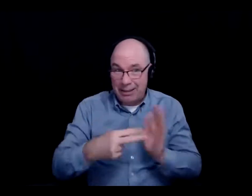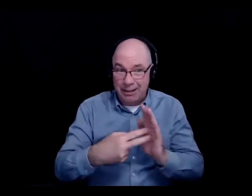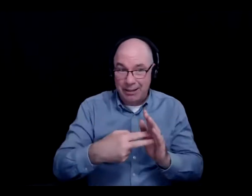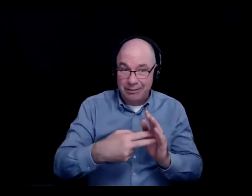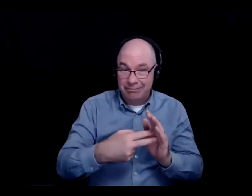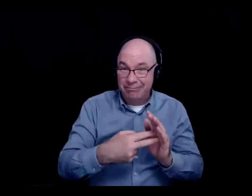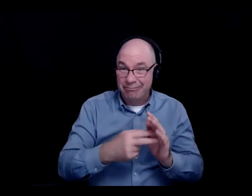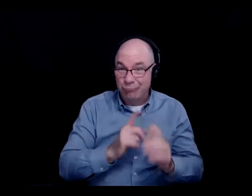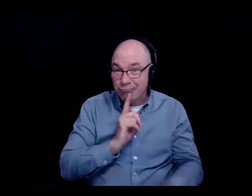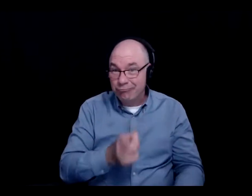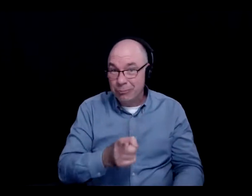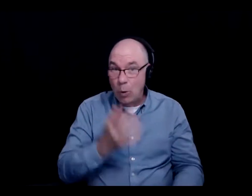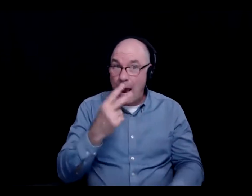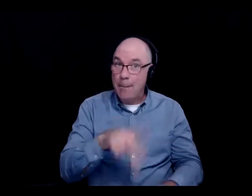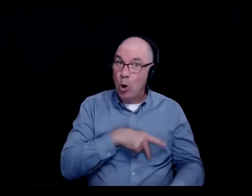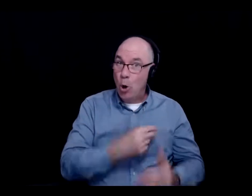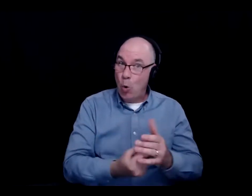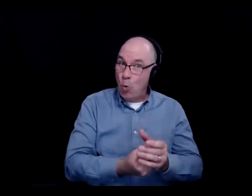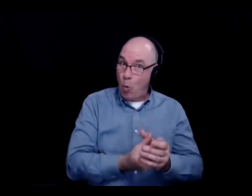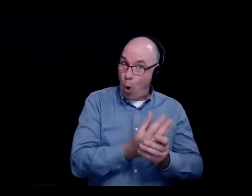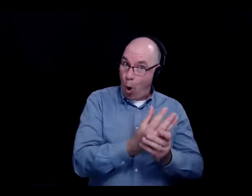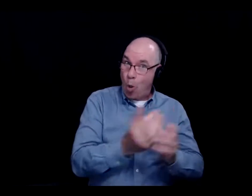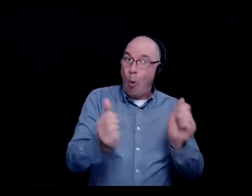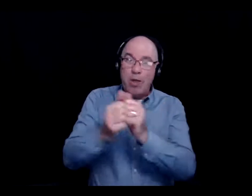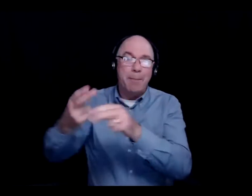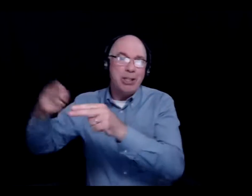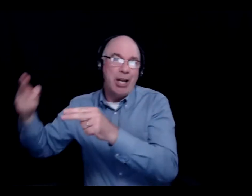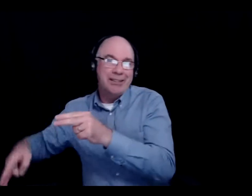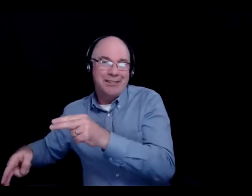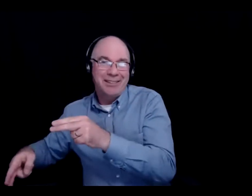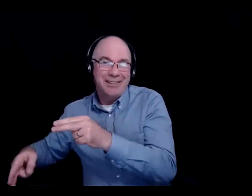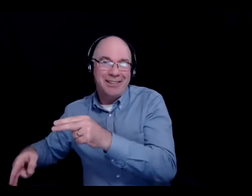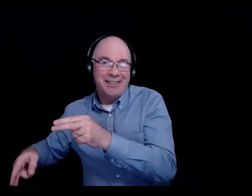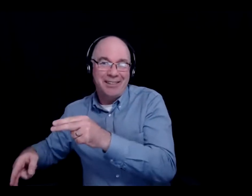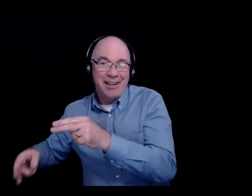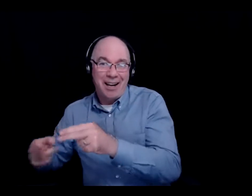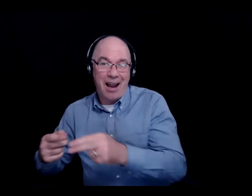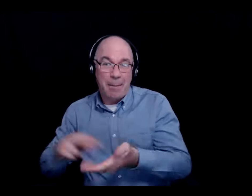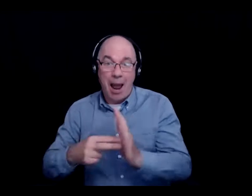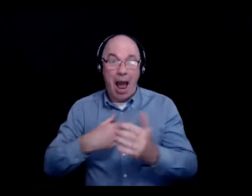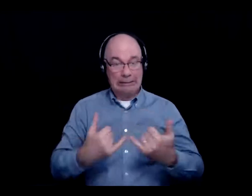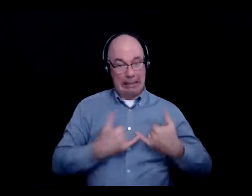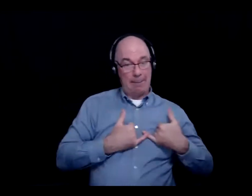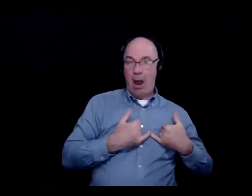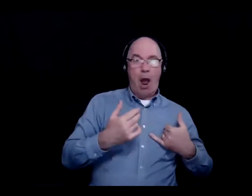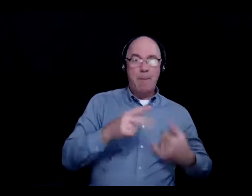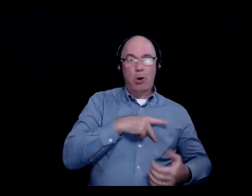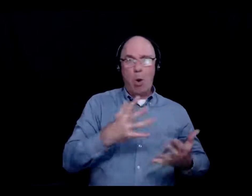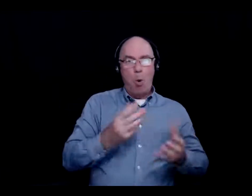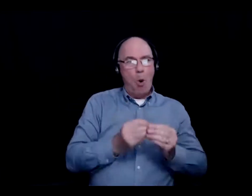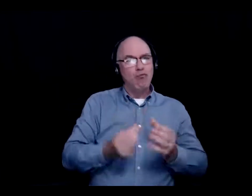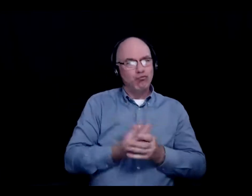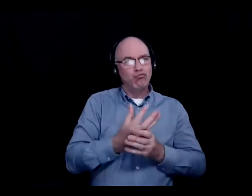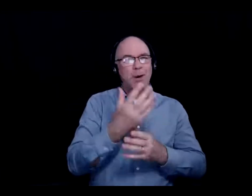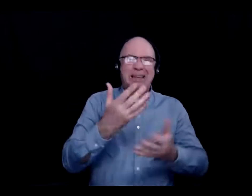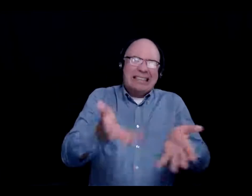true because the personal growth is amazing, but I don't want to be the same person. I want to keep growing. So this is huge. Guys, I'm going to let you go. It